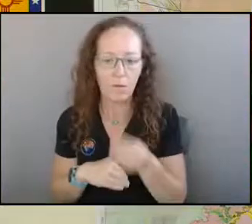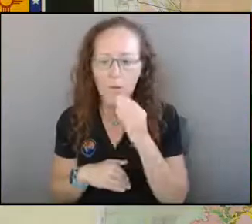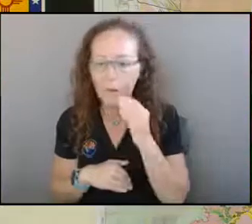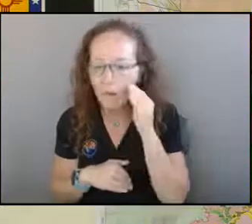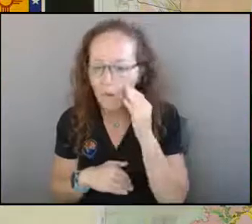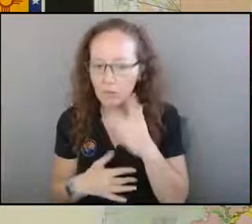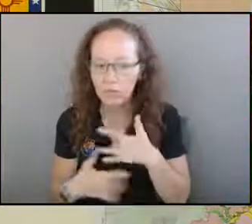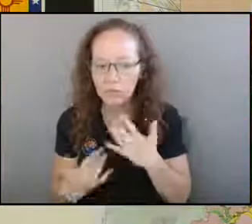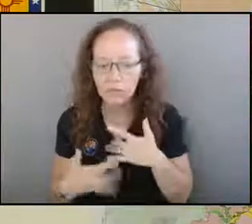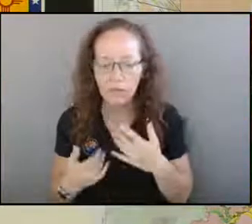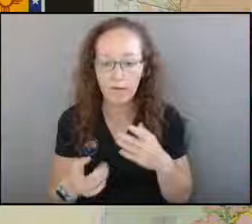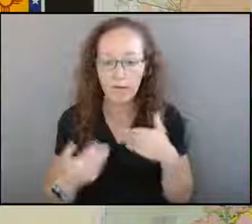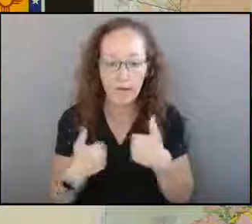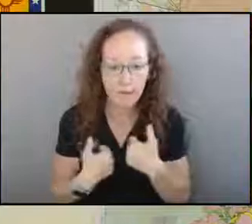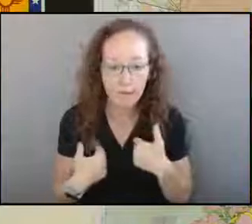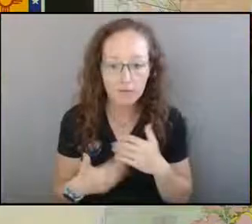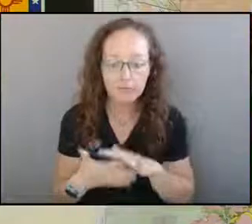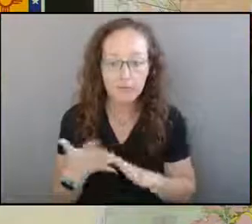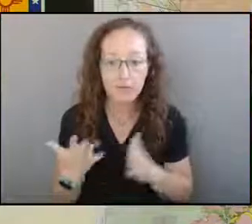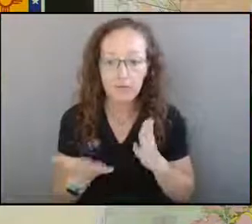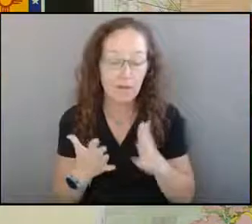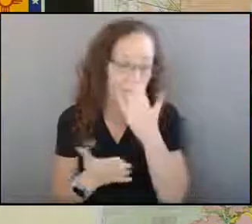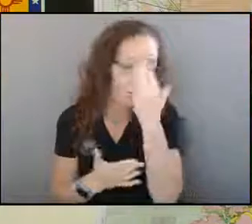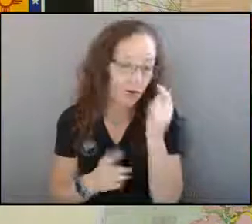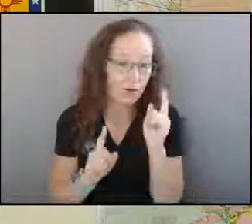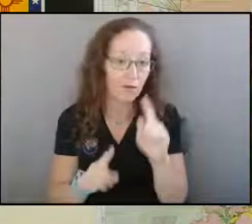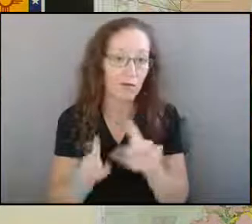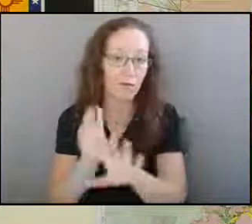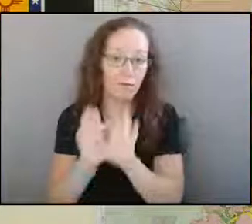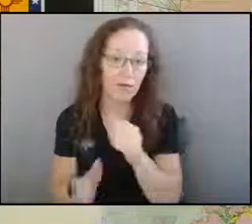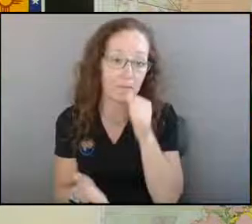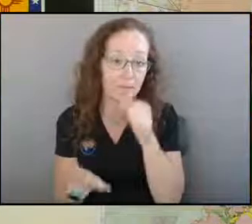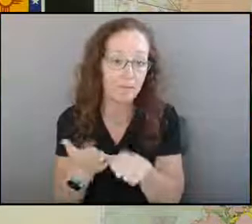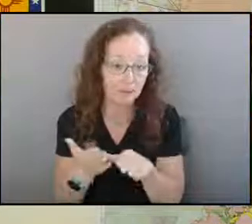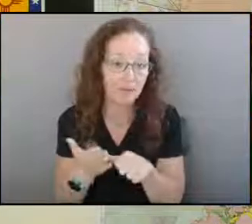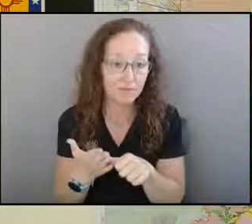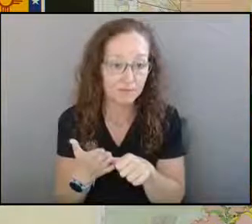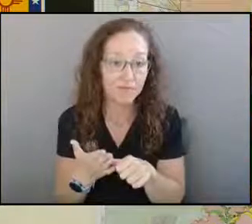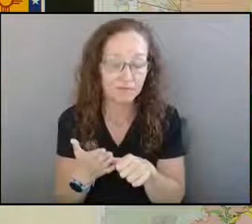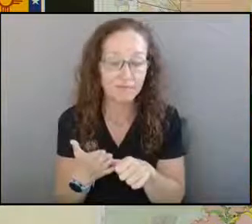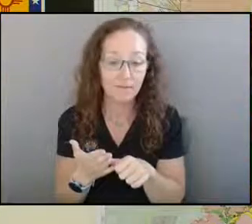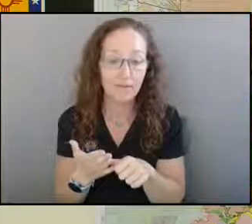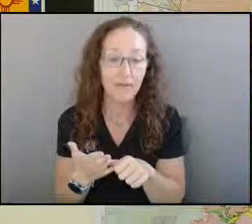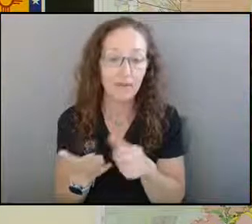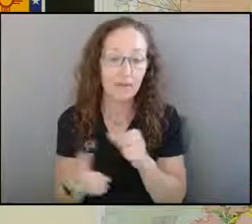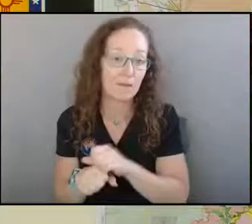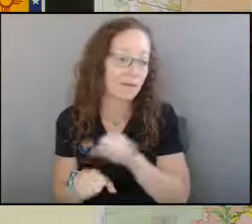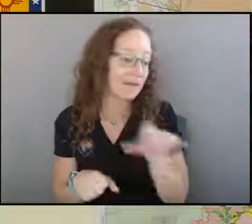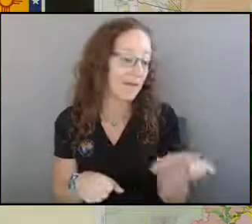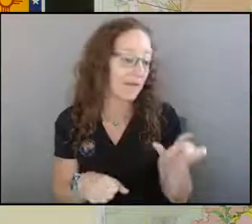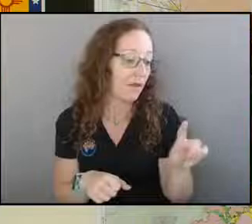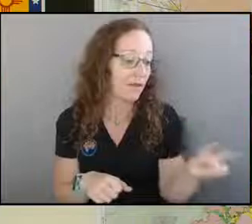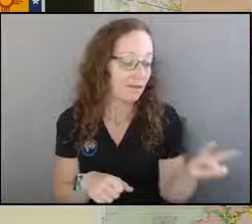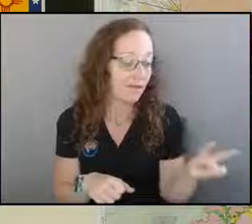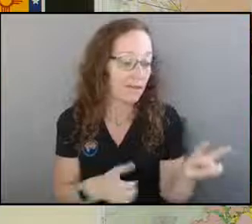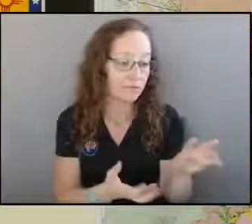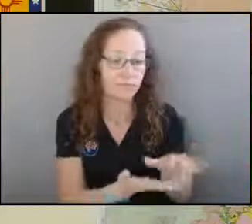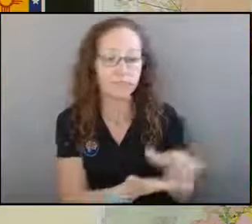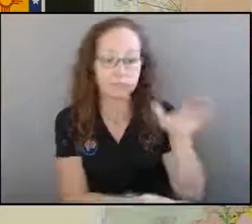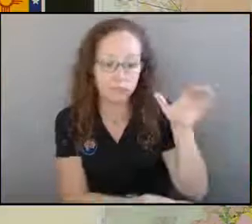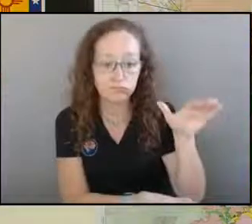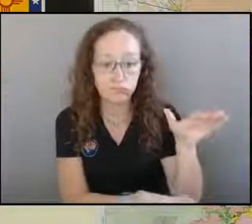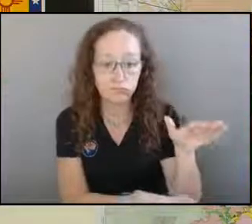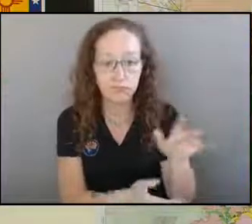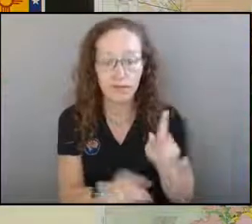animals, and you may have forgotten to pick up your mail. Your mail has probably been sent to Las Vegas. For the people on this side of MORA,